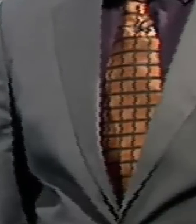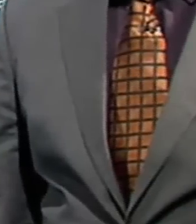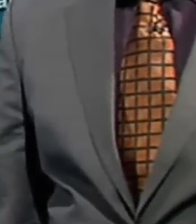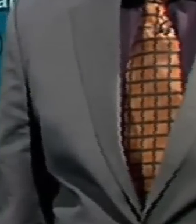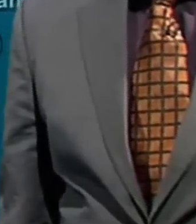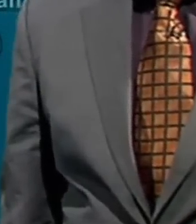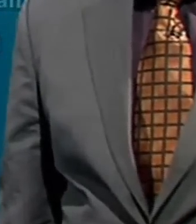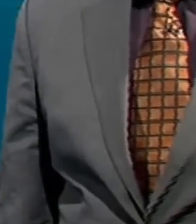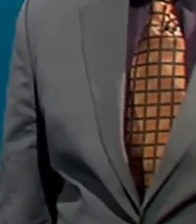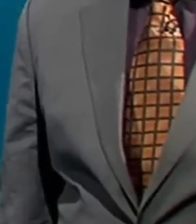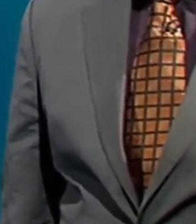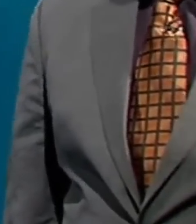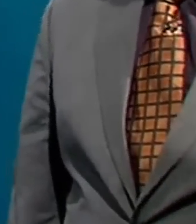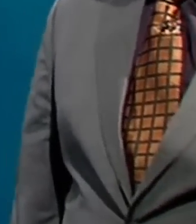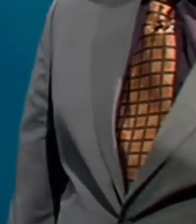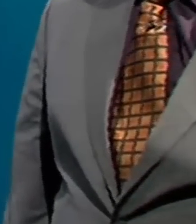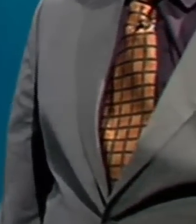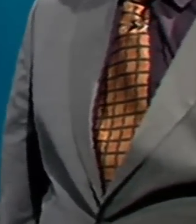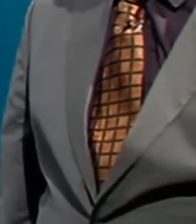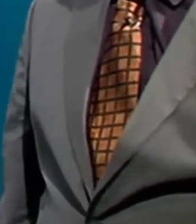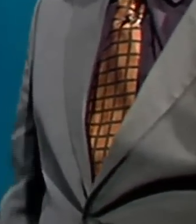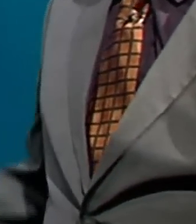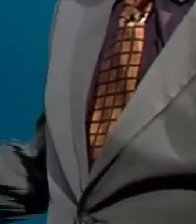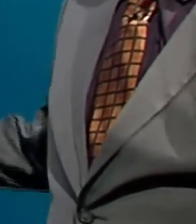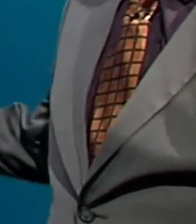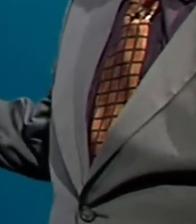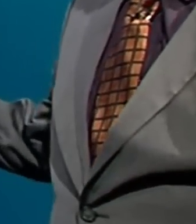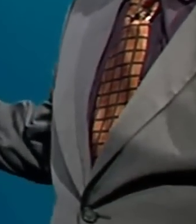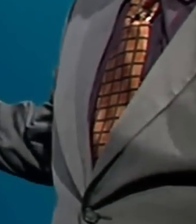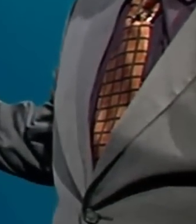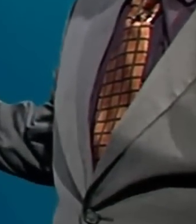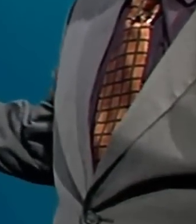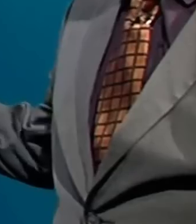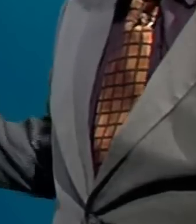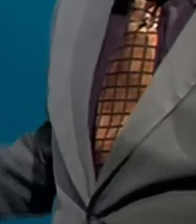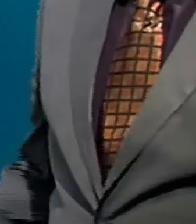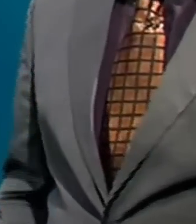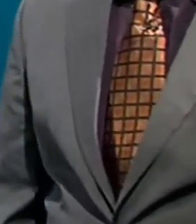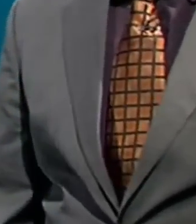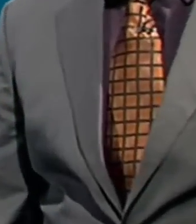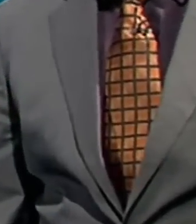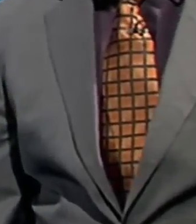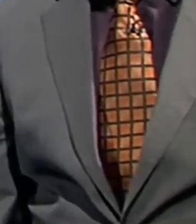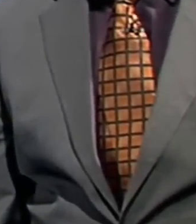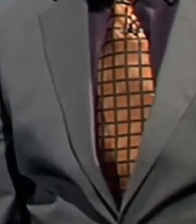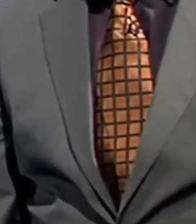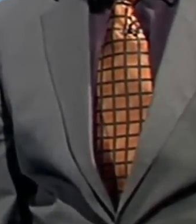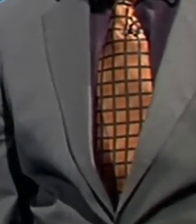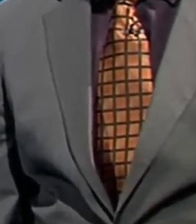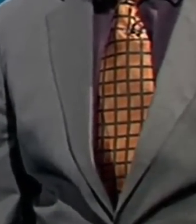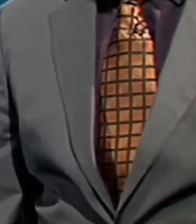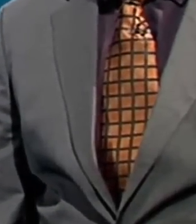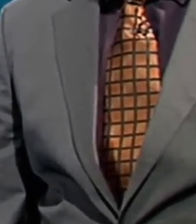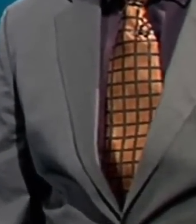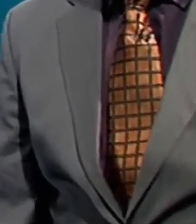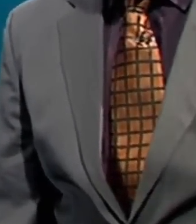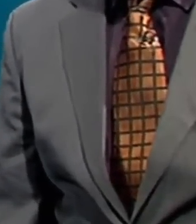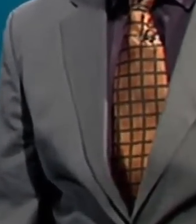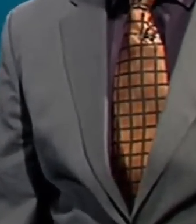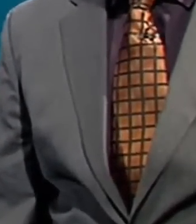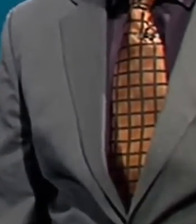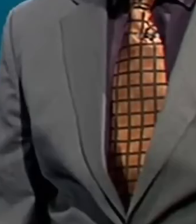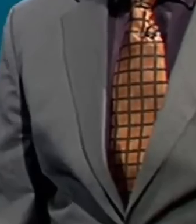tse borwa a tla re shebile hona bosumbona re ka lebella hore ho le maemo a ka ban le dipula tse kotsi mona mo re takileng teng ka bo sehla teng a tla re